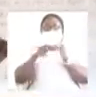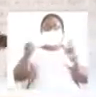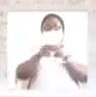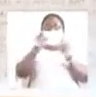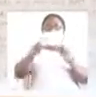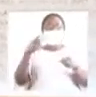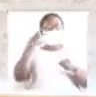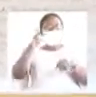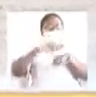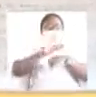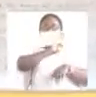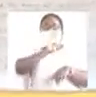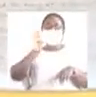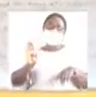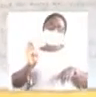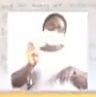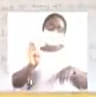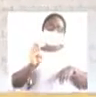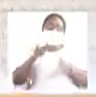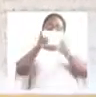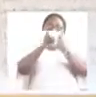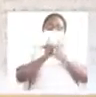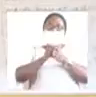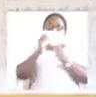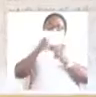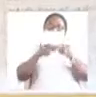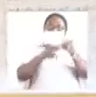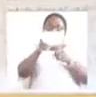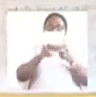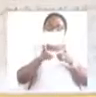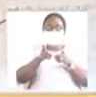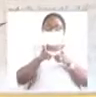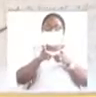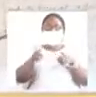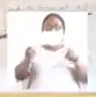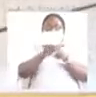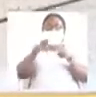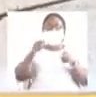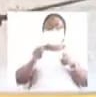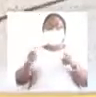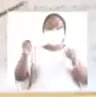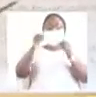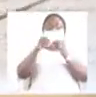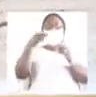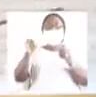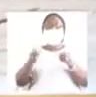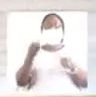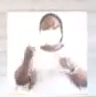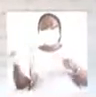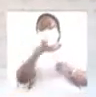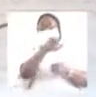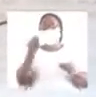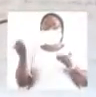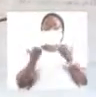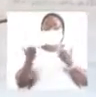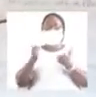As you can see on the board, demand can be defined as the quantity of goods and